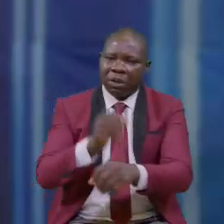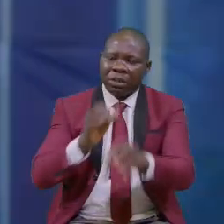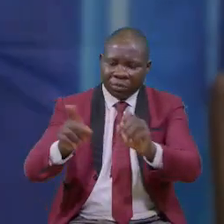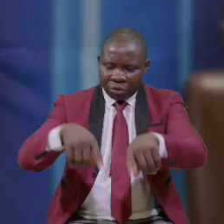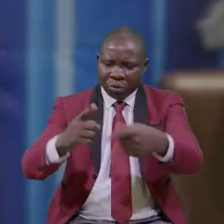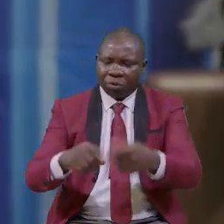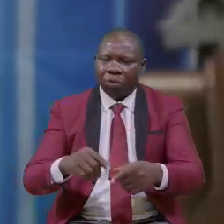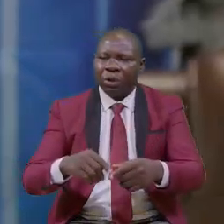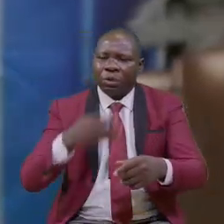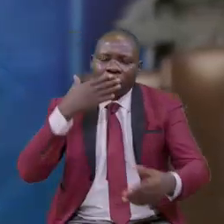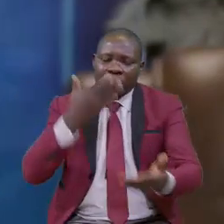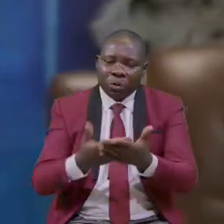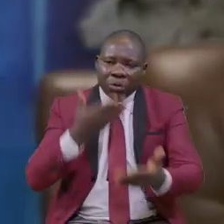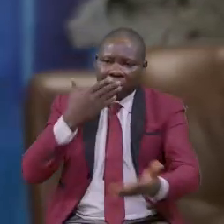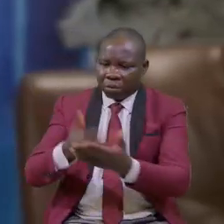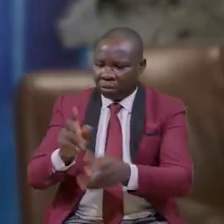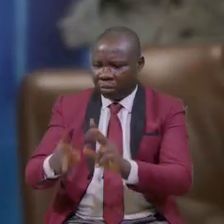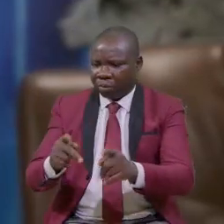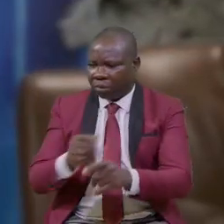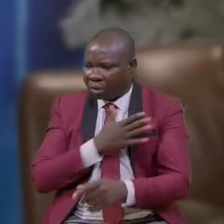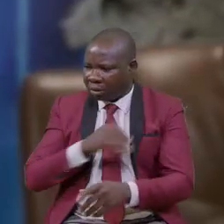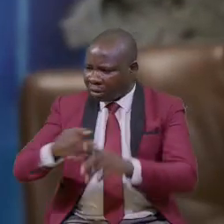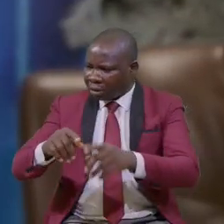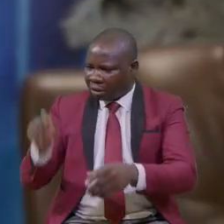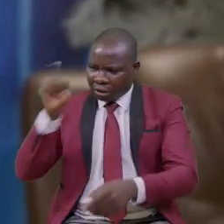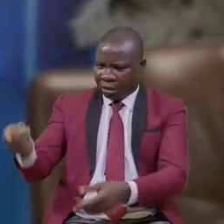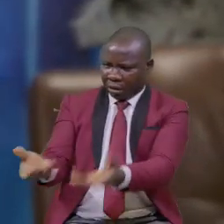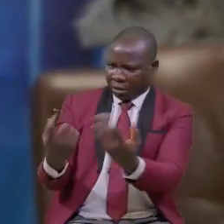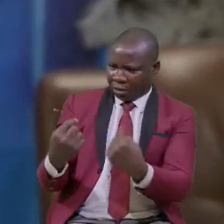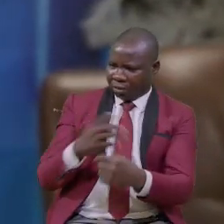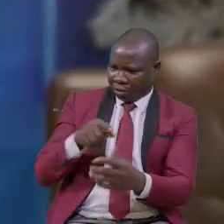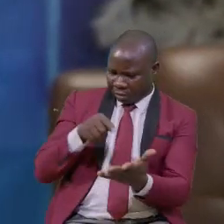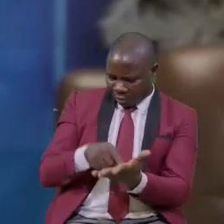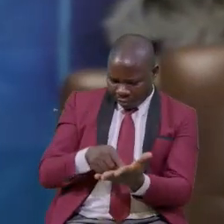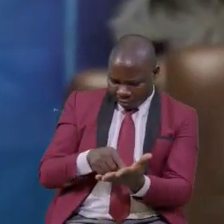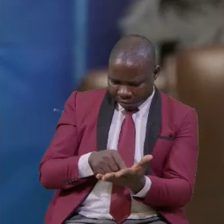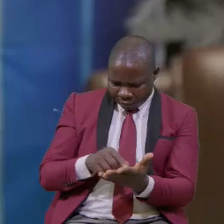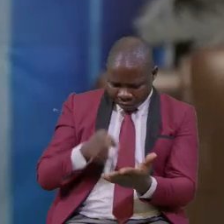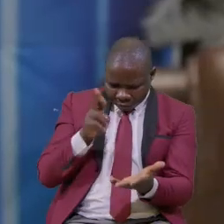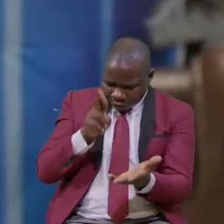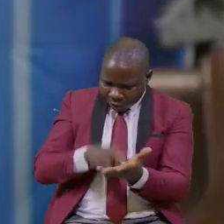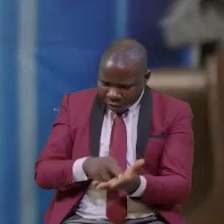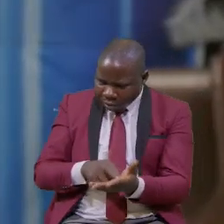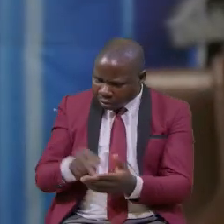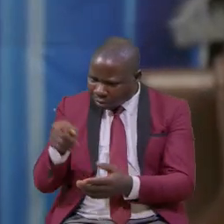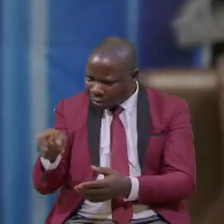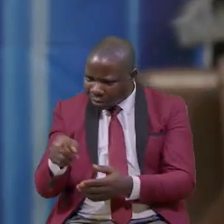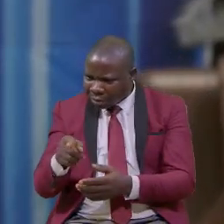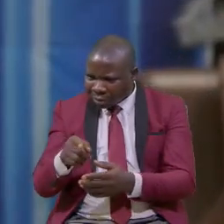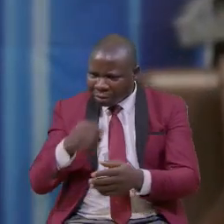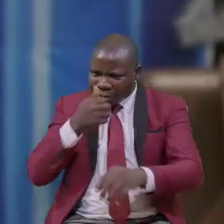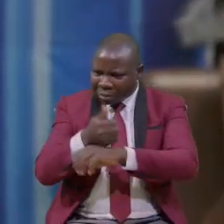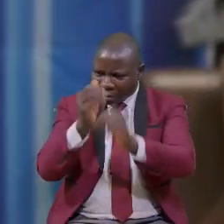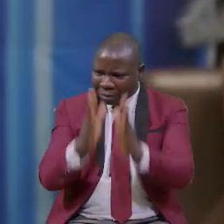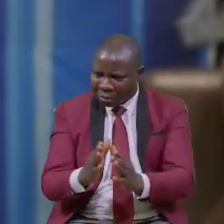comes and they check the records. Blasphemer, persecutor, injurious.